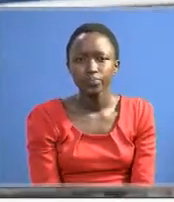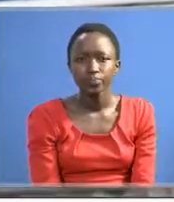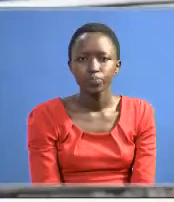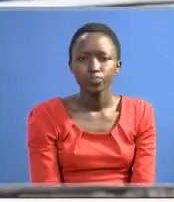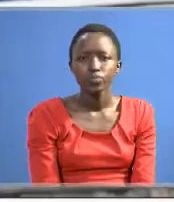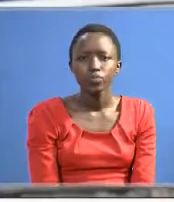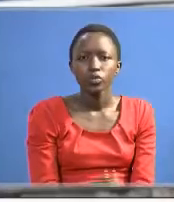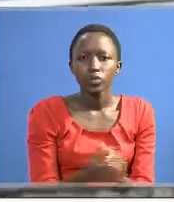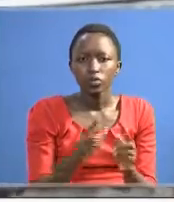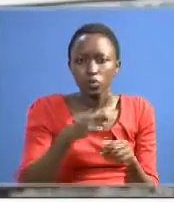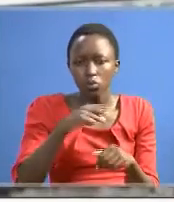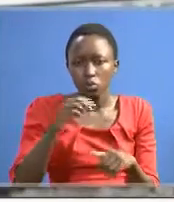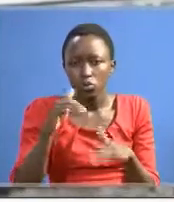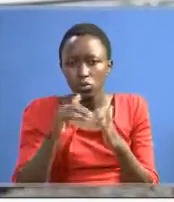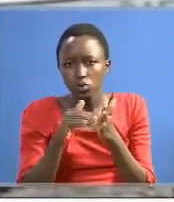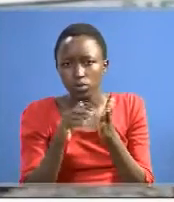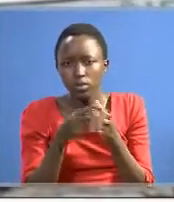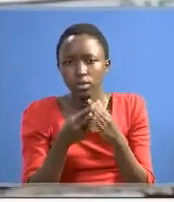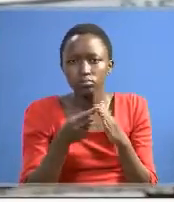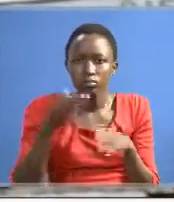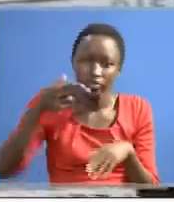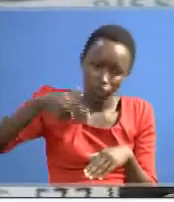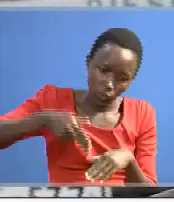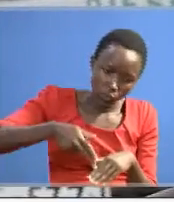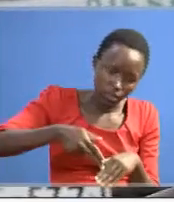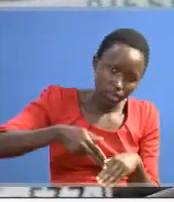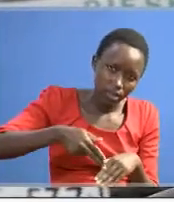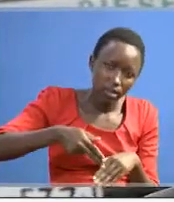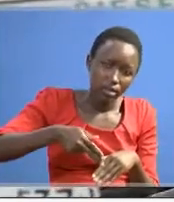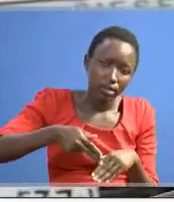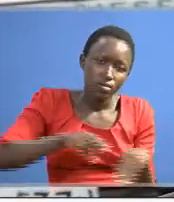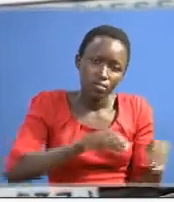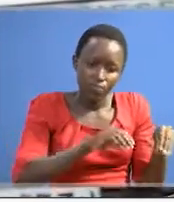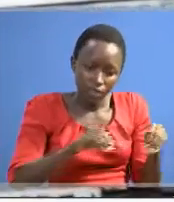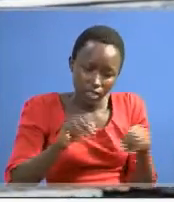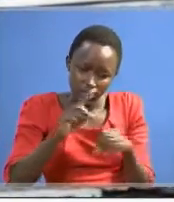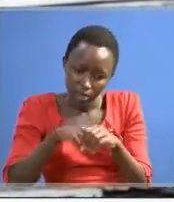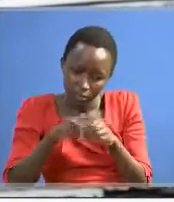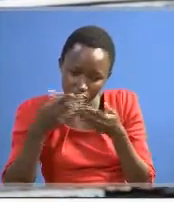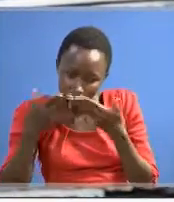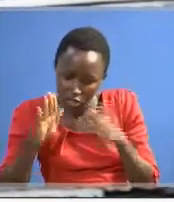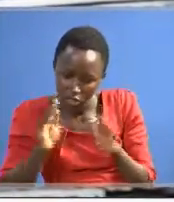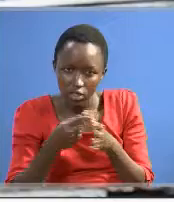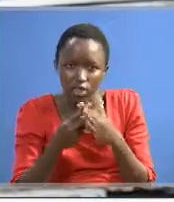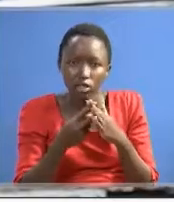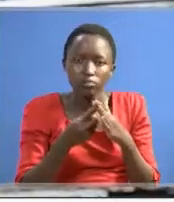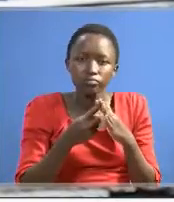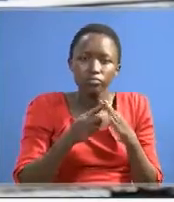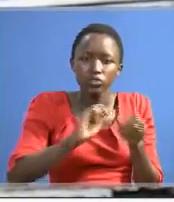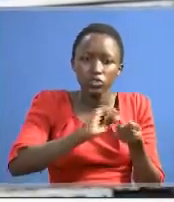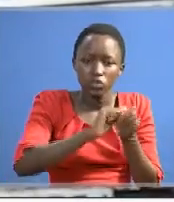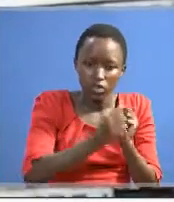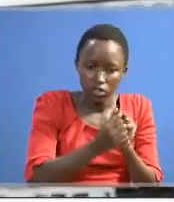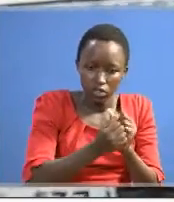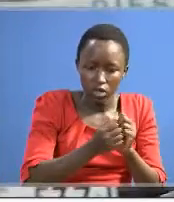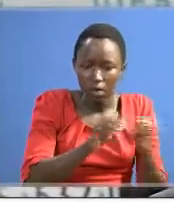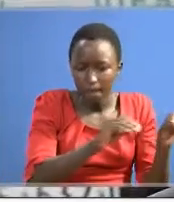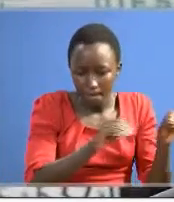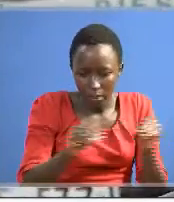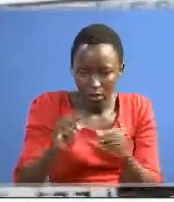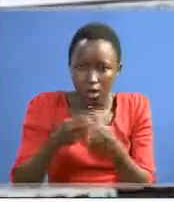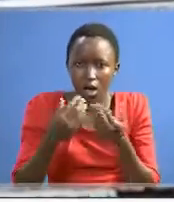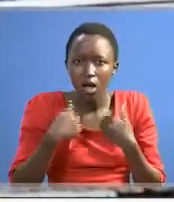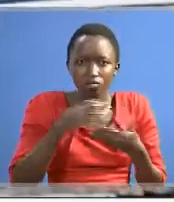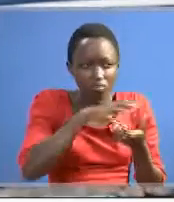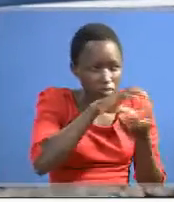Typically, these tankers go to the depots, they load fuel, and once they load the fuel, they divert it here. When it comes here, there is a lot